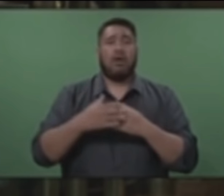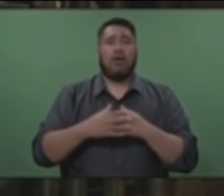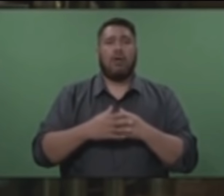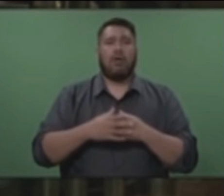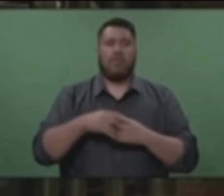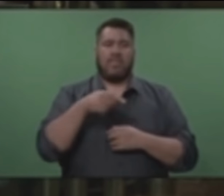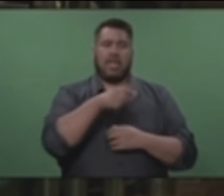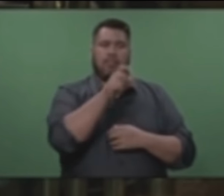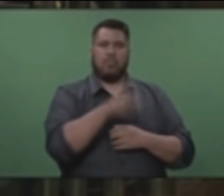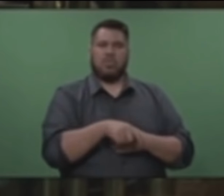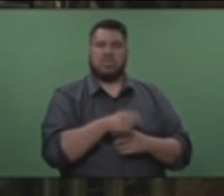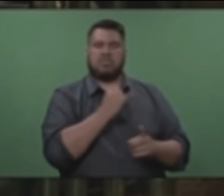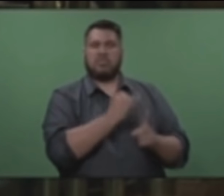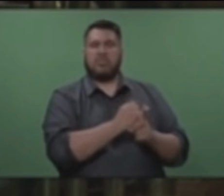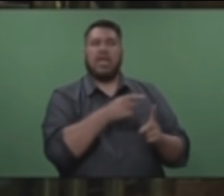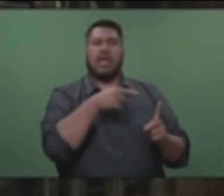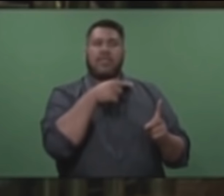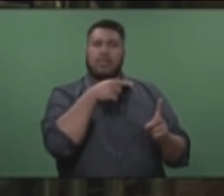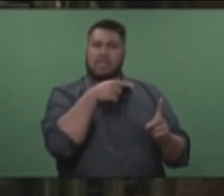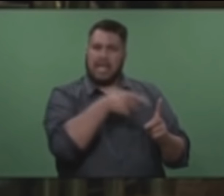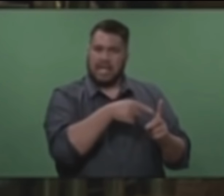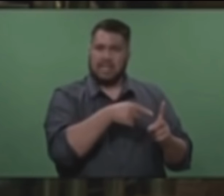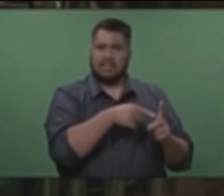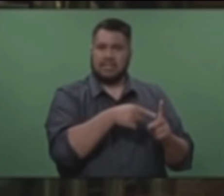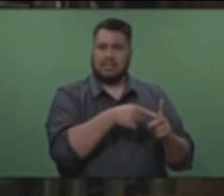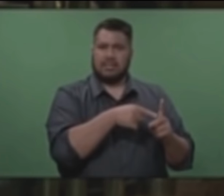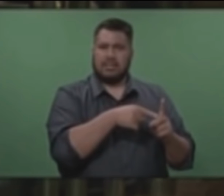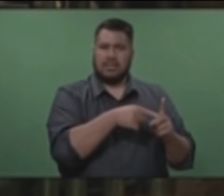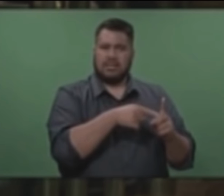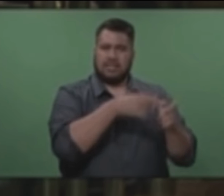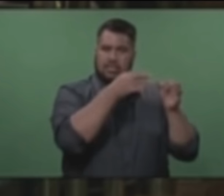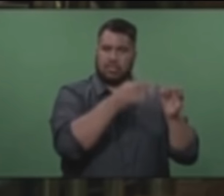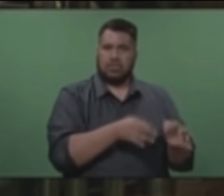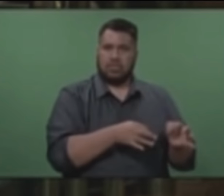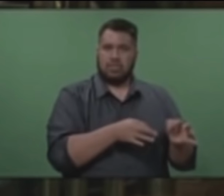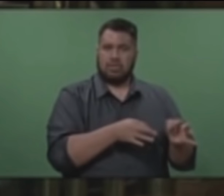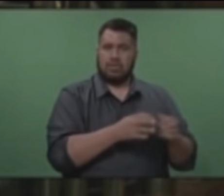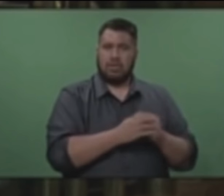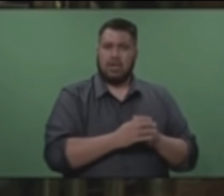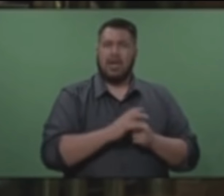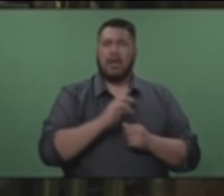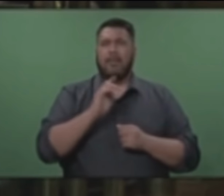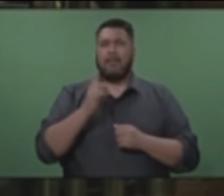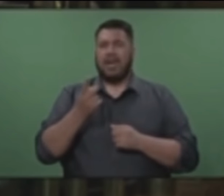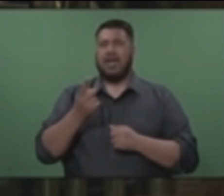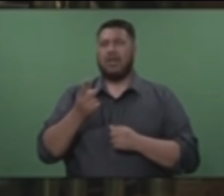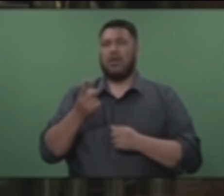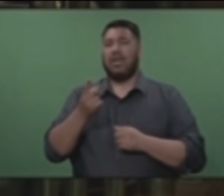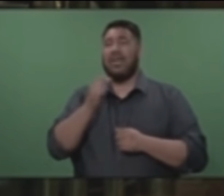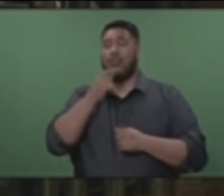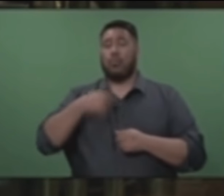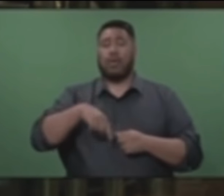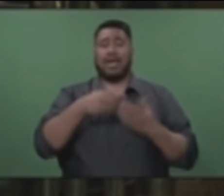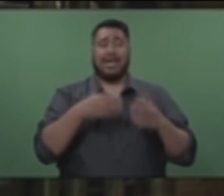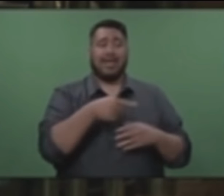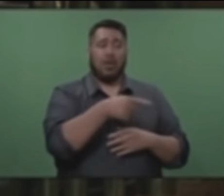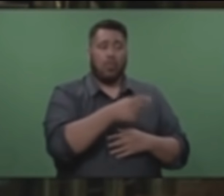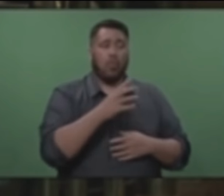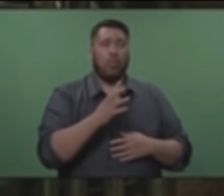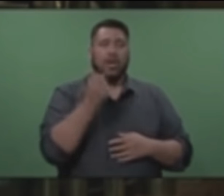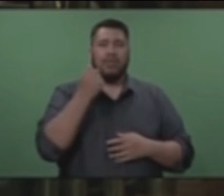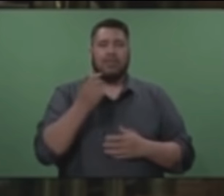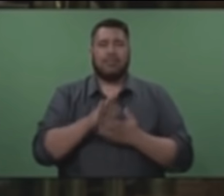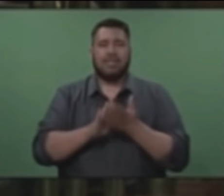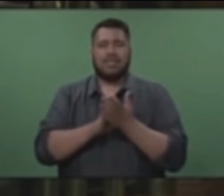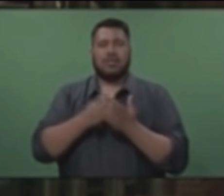New Zealand dishonours the victims by letting him win. The values that we've seen expressed over